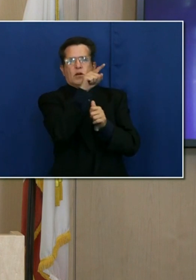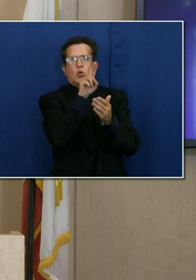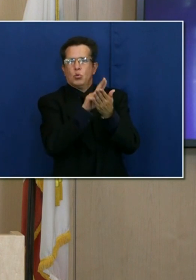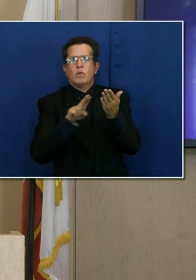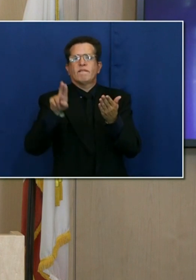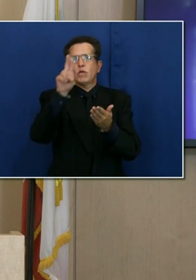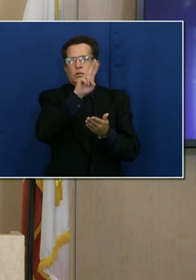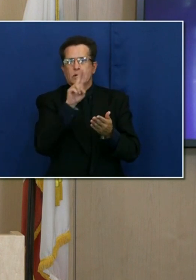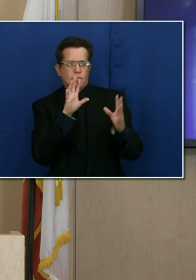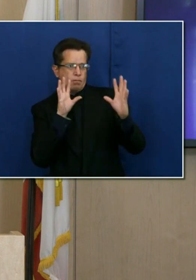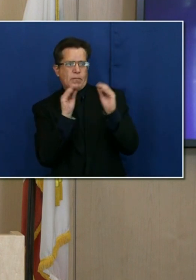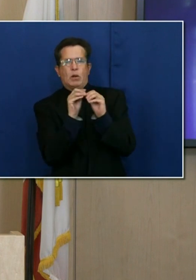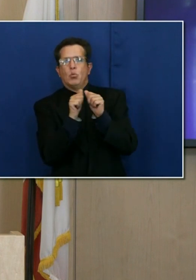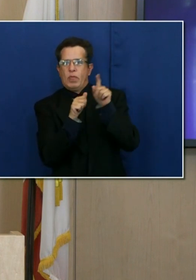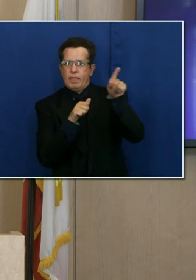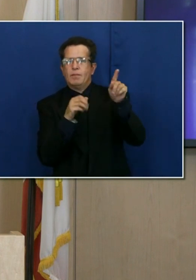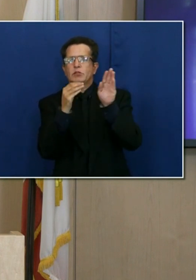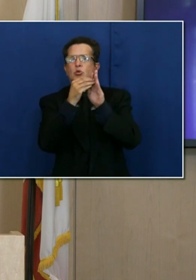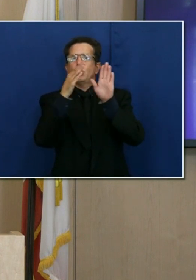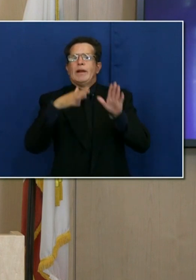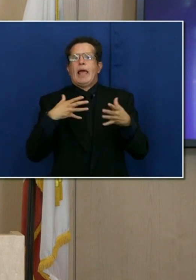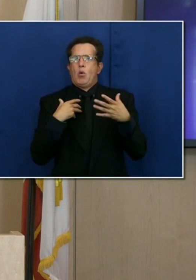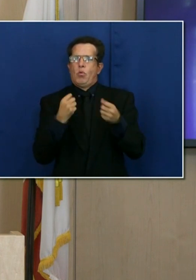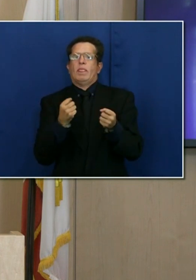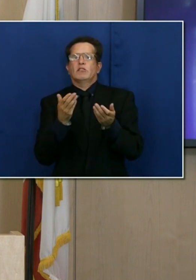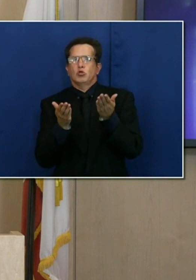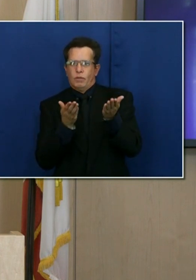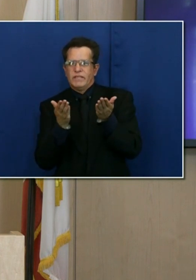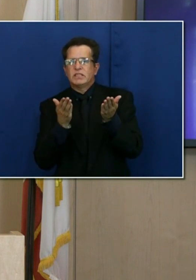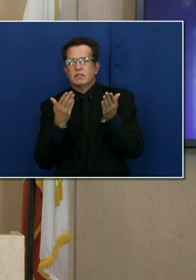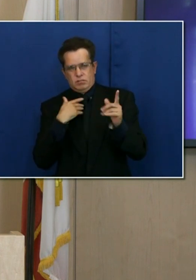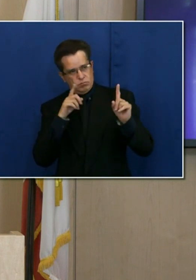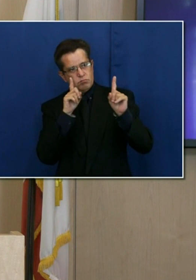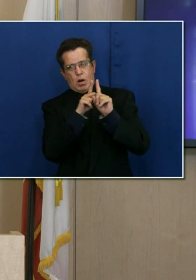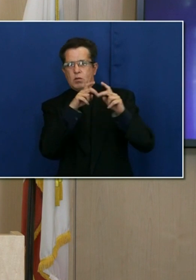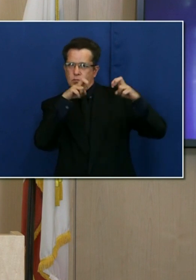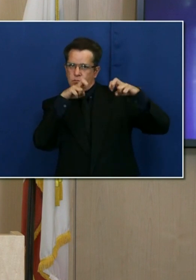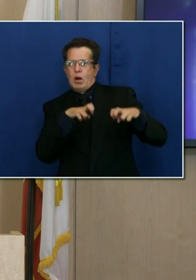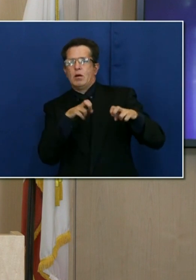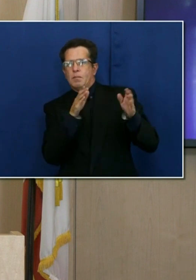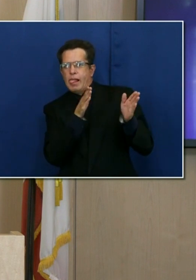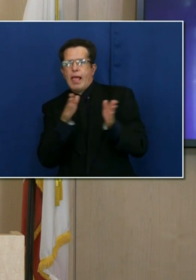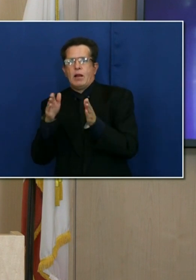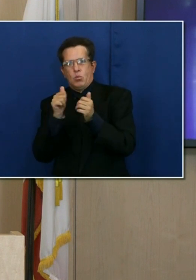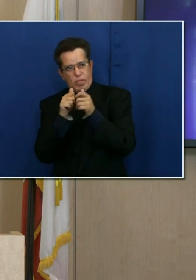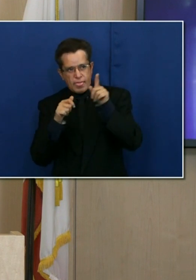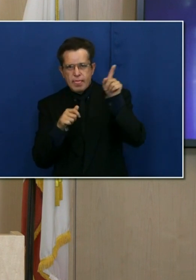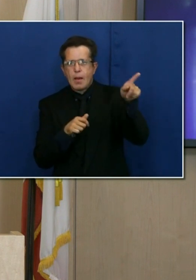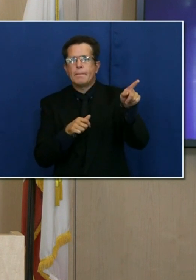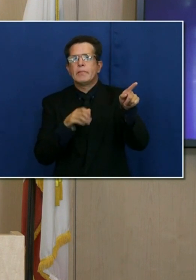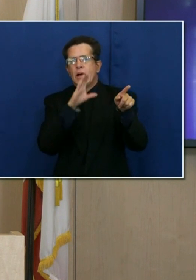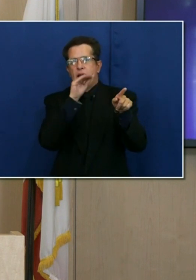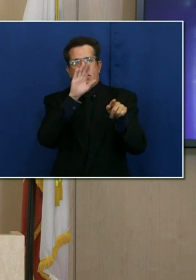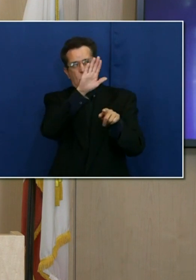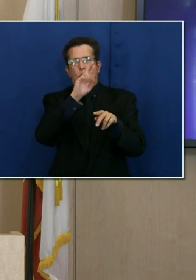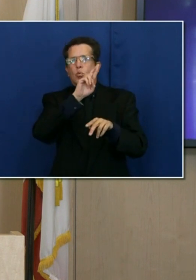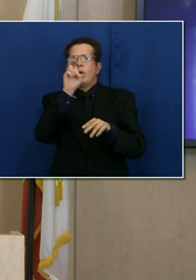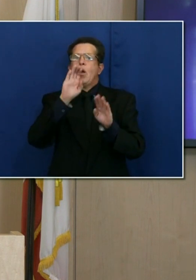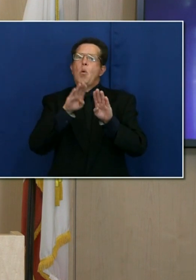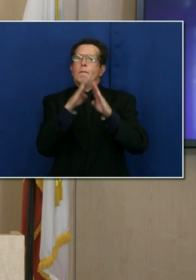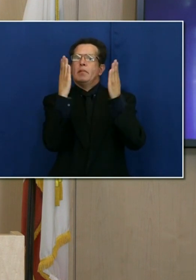university, its student health services, and their planners who are involved with their reopening